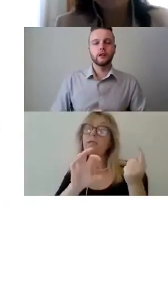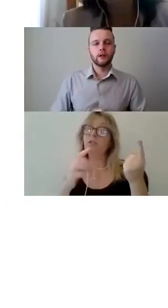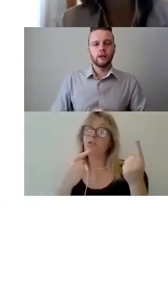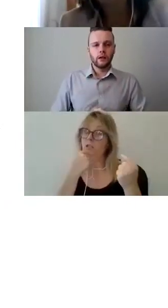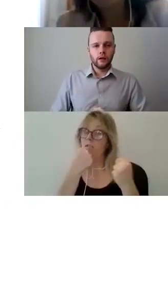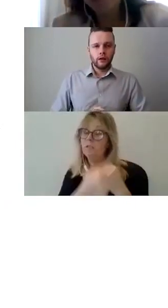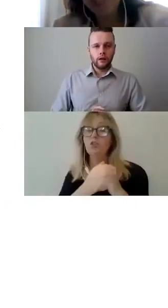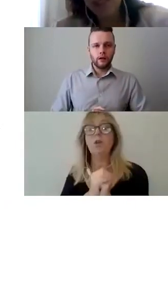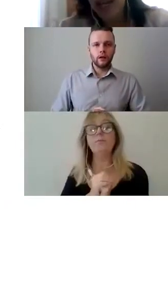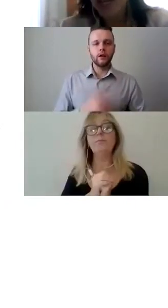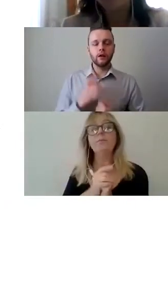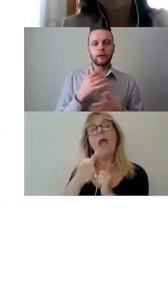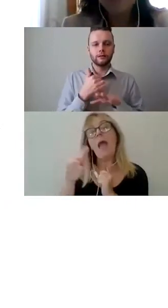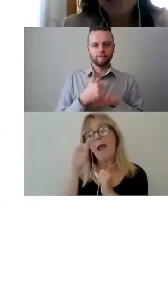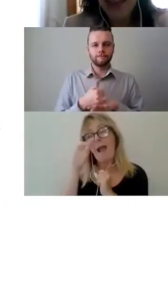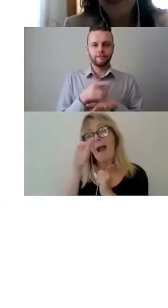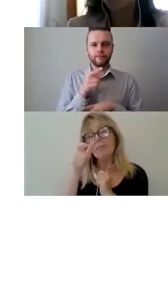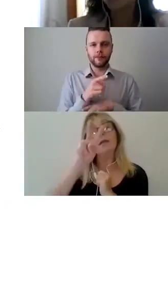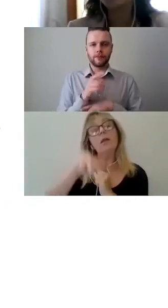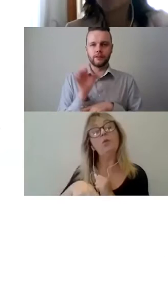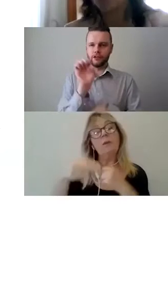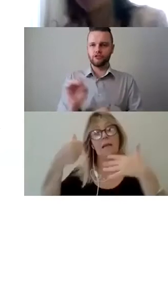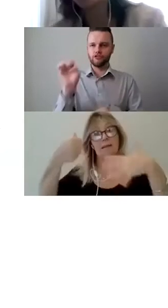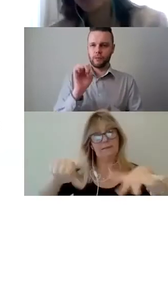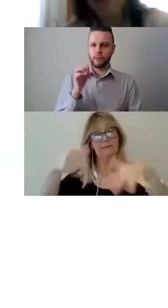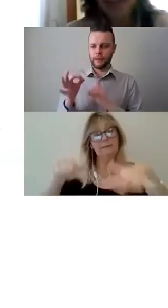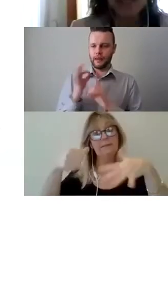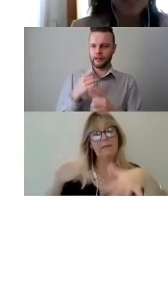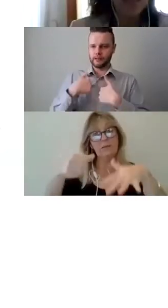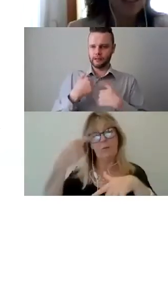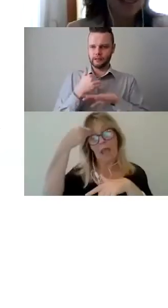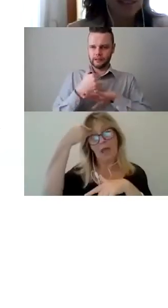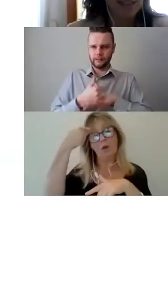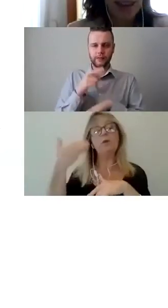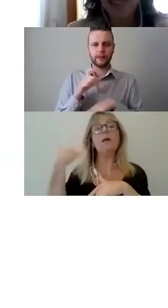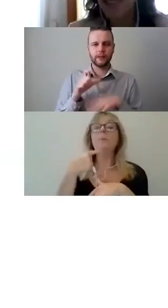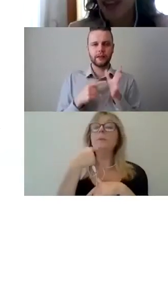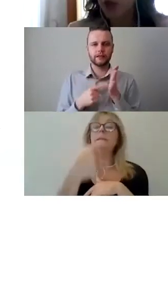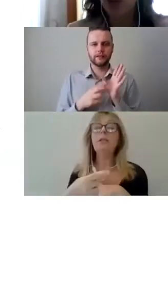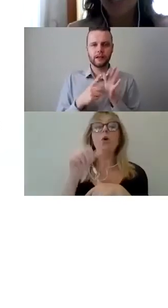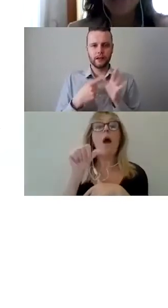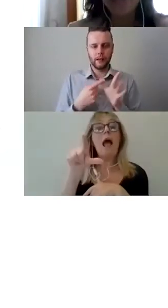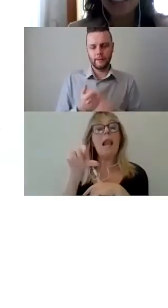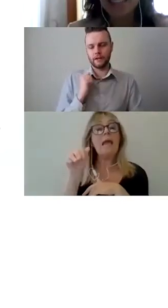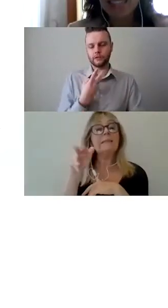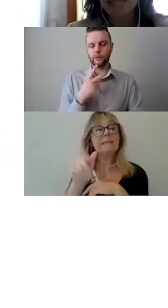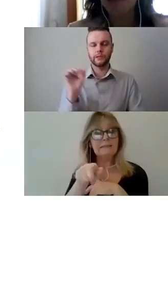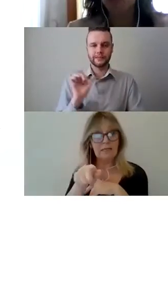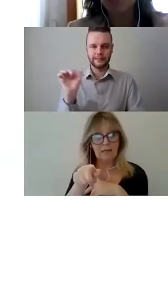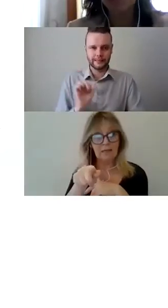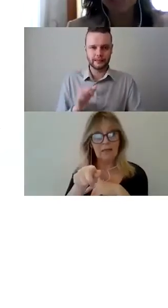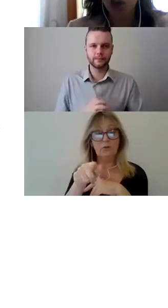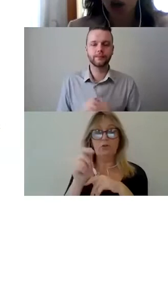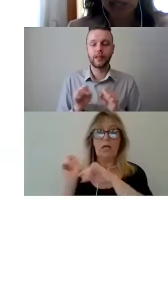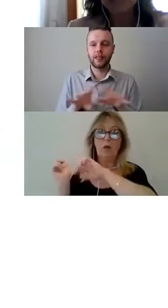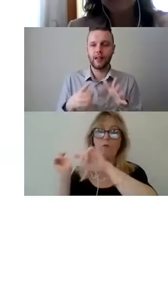to implement what Europe is asking us to implement in Catania back in 2016, as already mentioned by